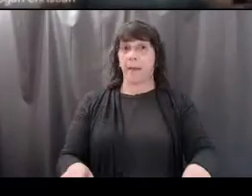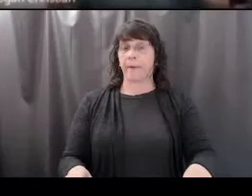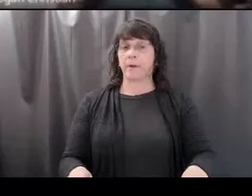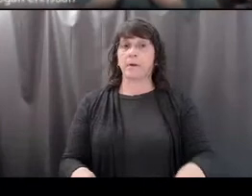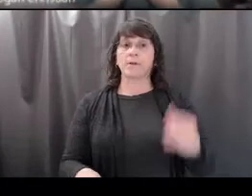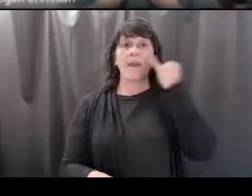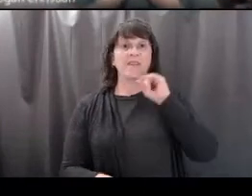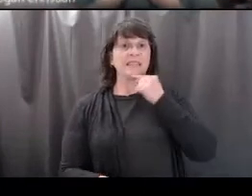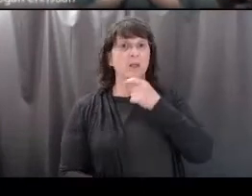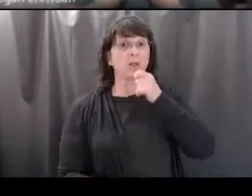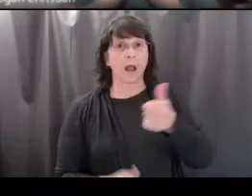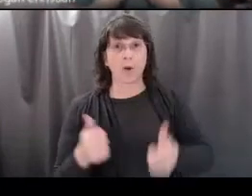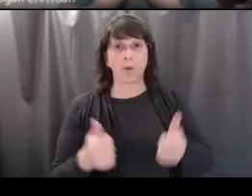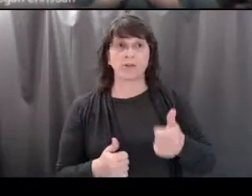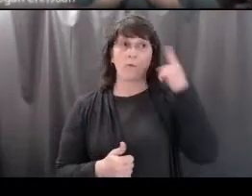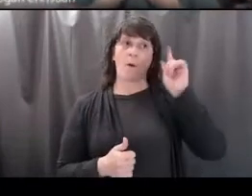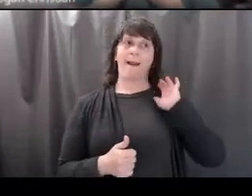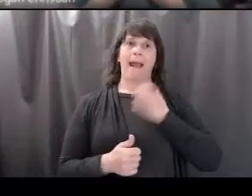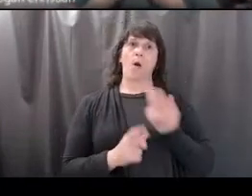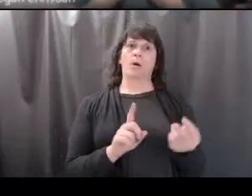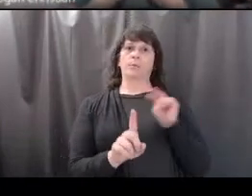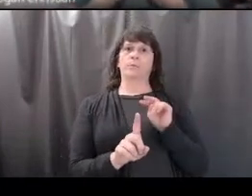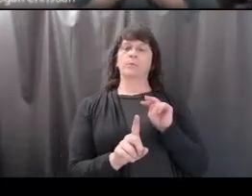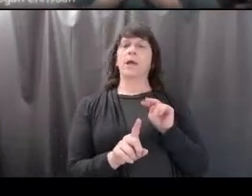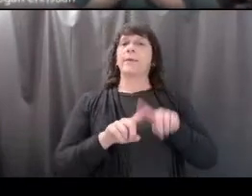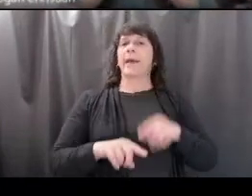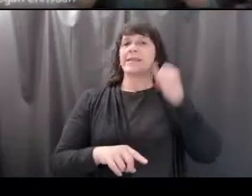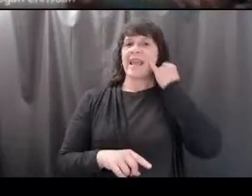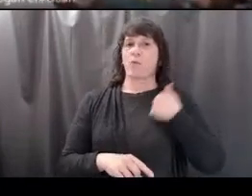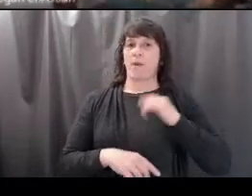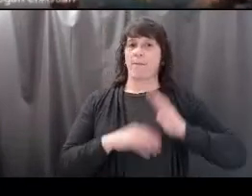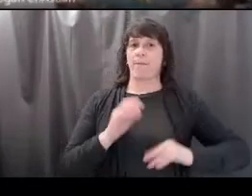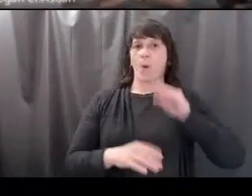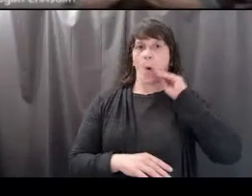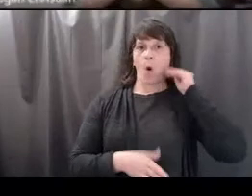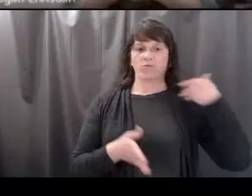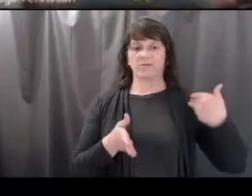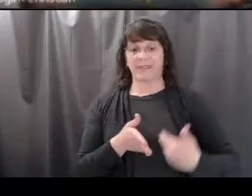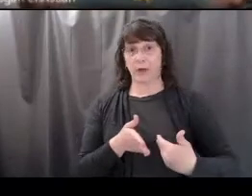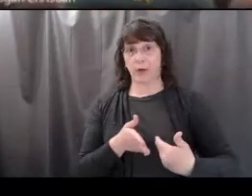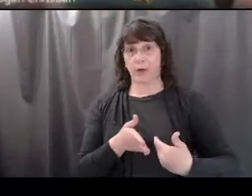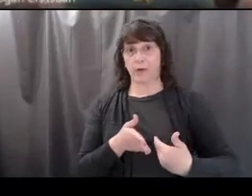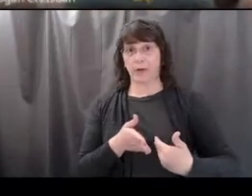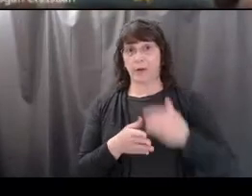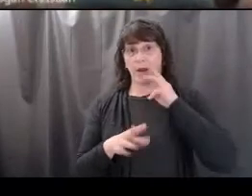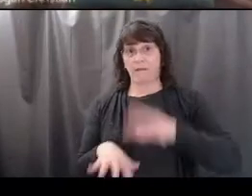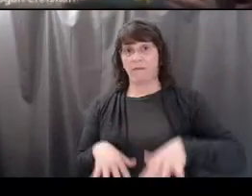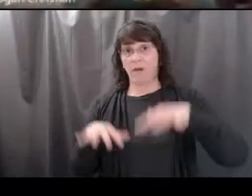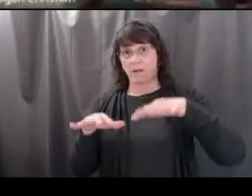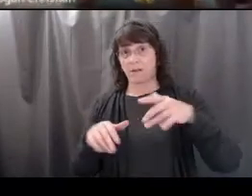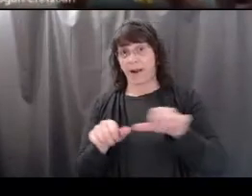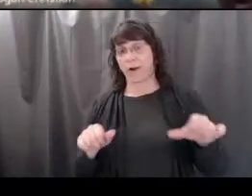severe a flood is in terms of our perception depends on if we've built our homes in places or other places where we